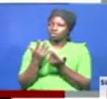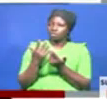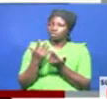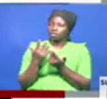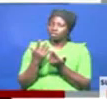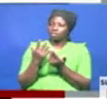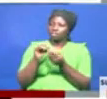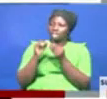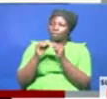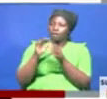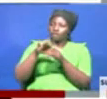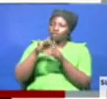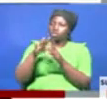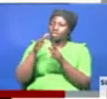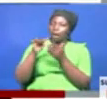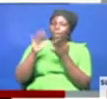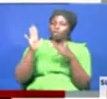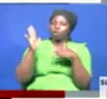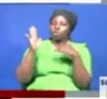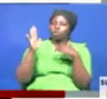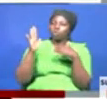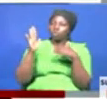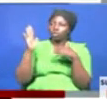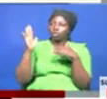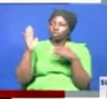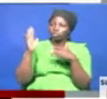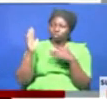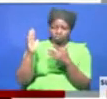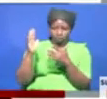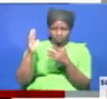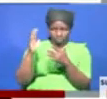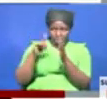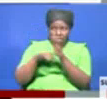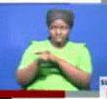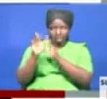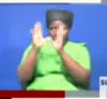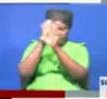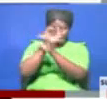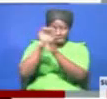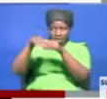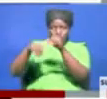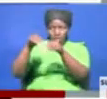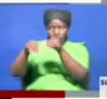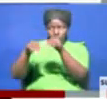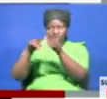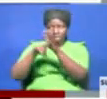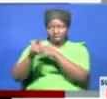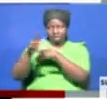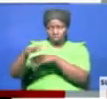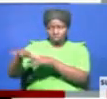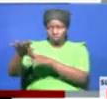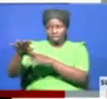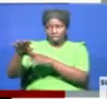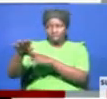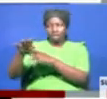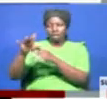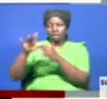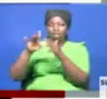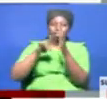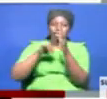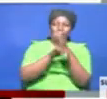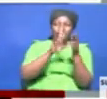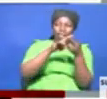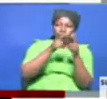for purposes of the presidential election in respective constituencies vis-a-vis in the